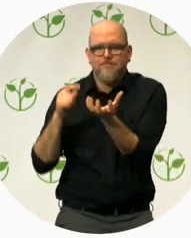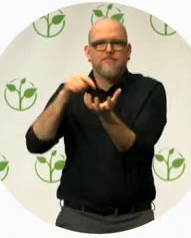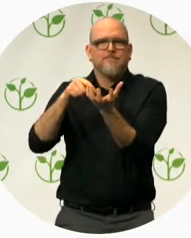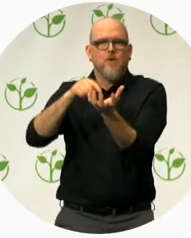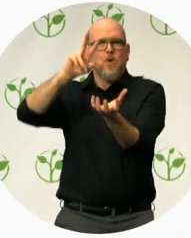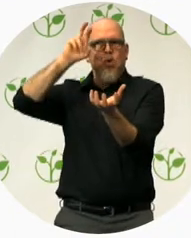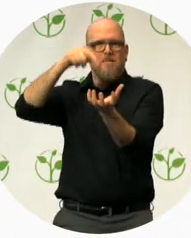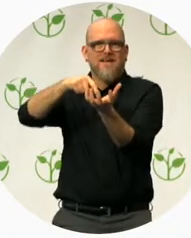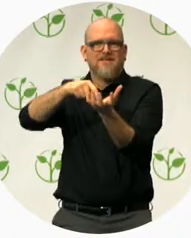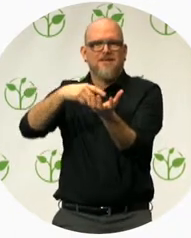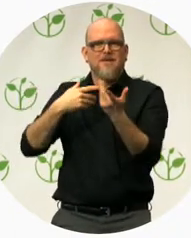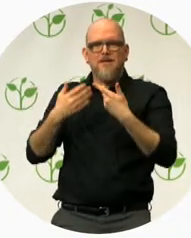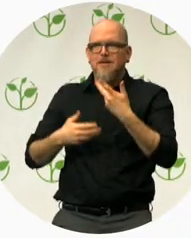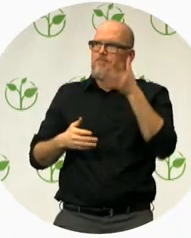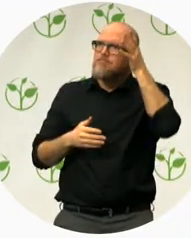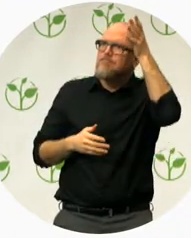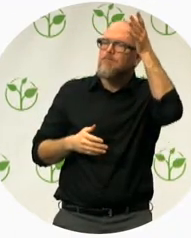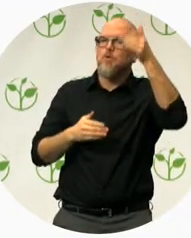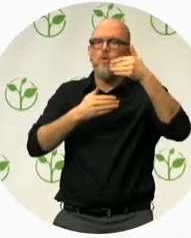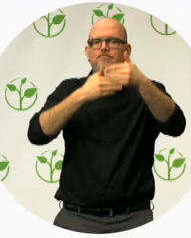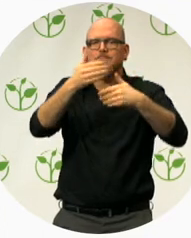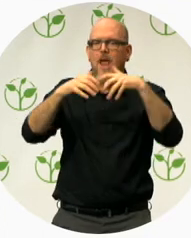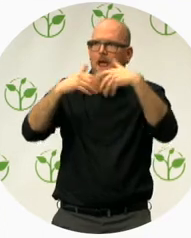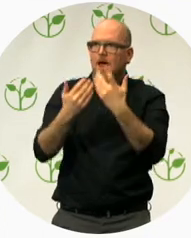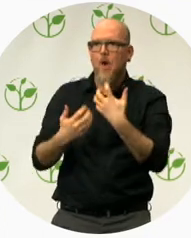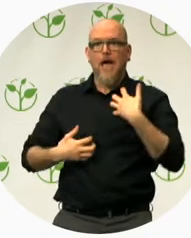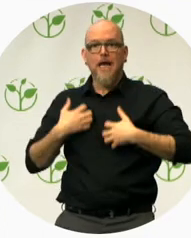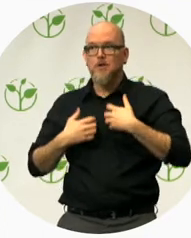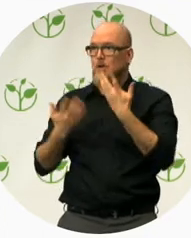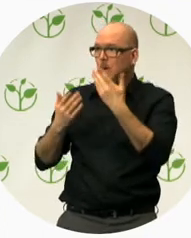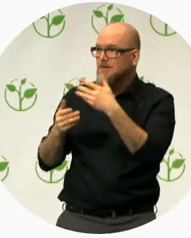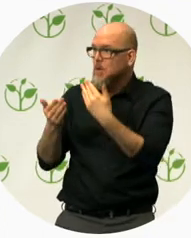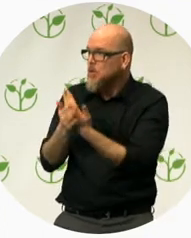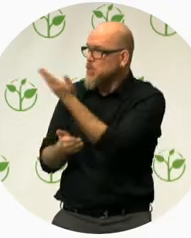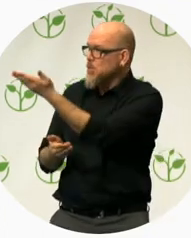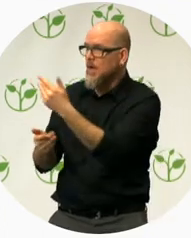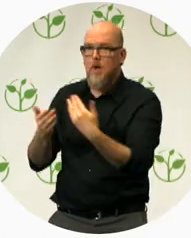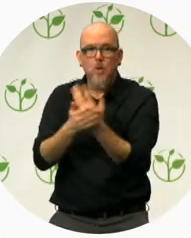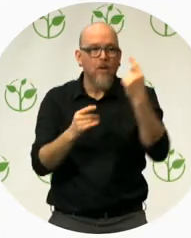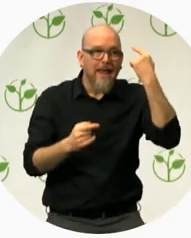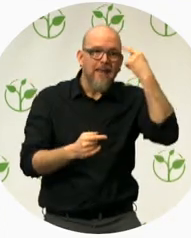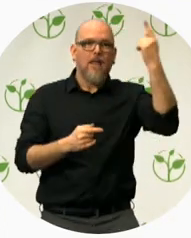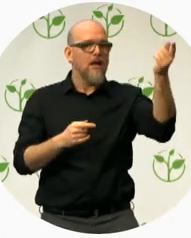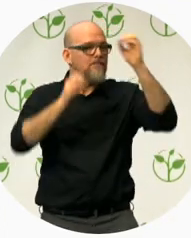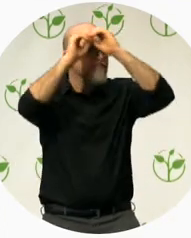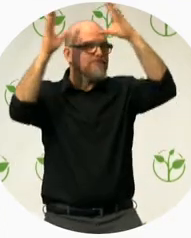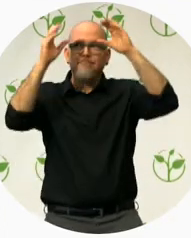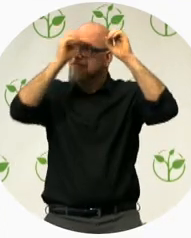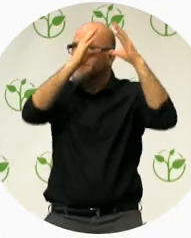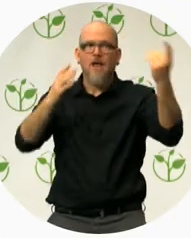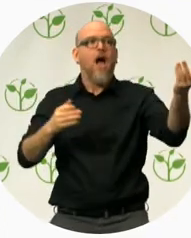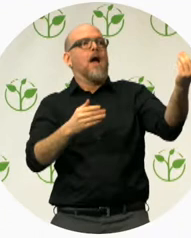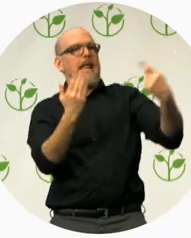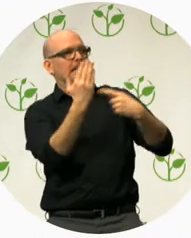the future. With me here to discuss the topic of high-tech solutions are 3 distinguished experts, and I'm really happy that